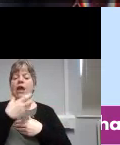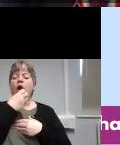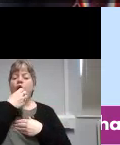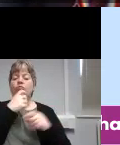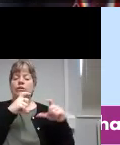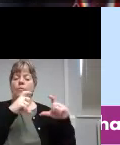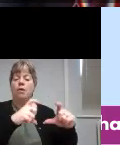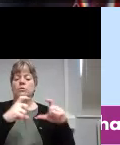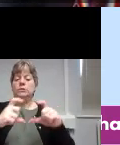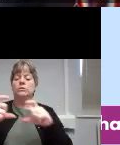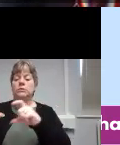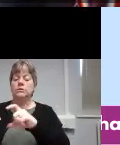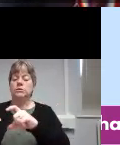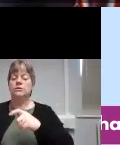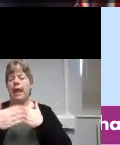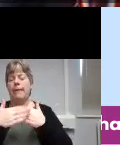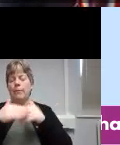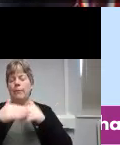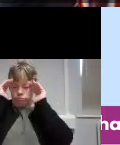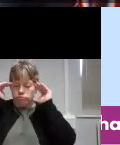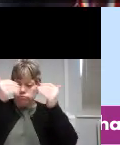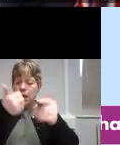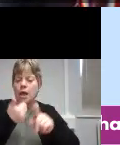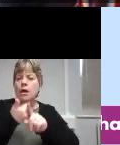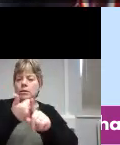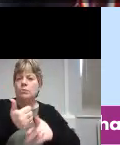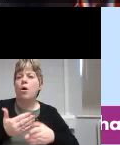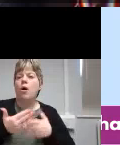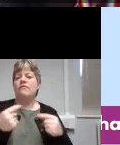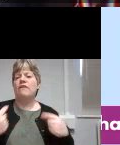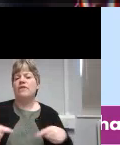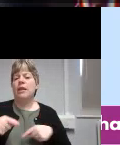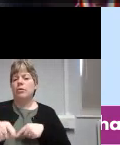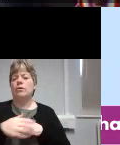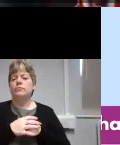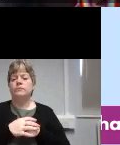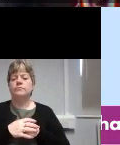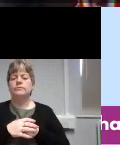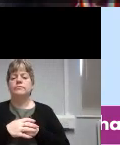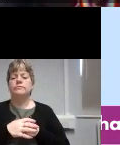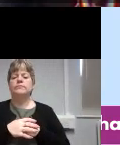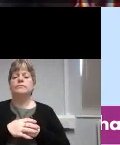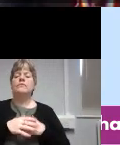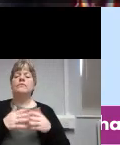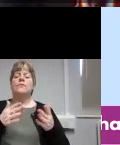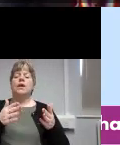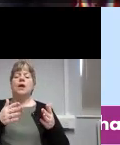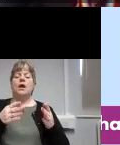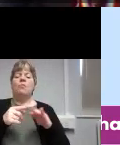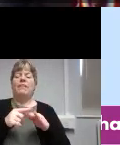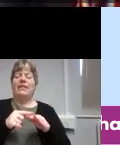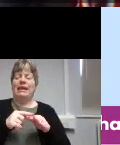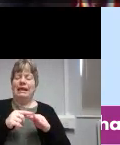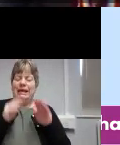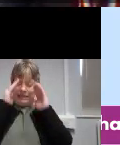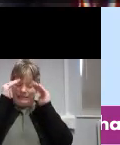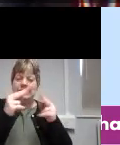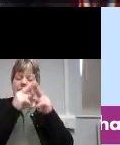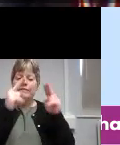boxes, which are the more intensive support offer available, with the intensive home treatment team